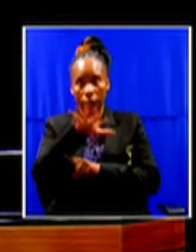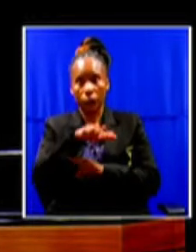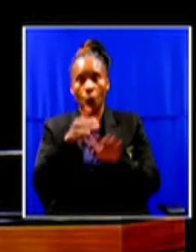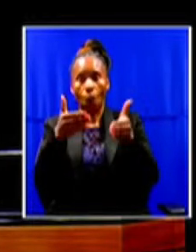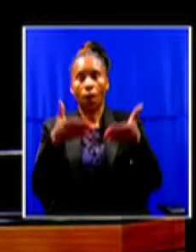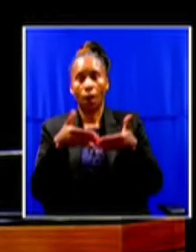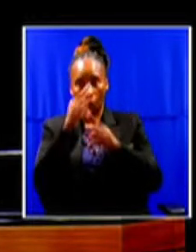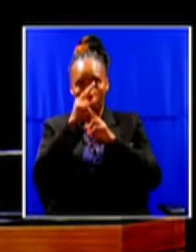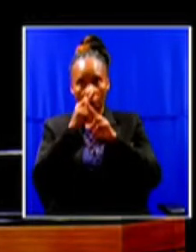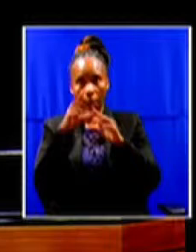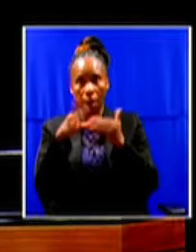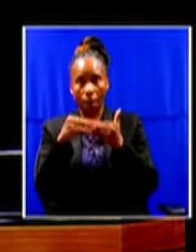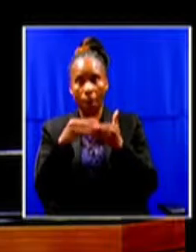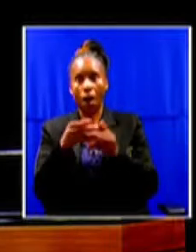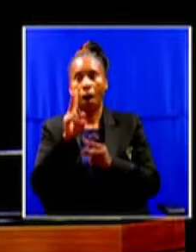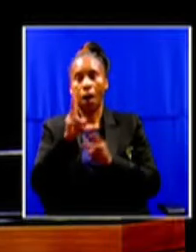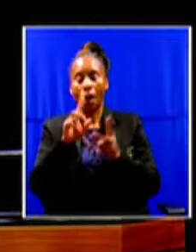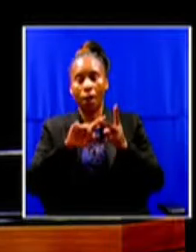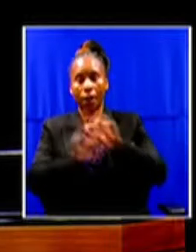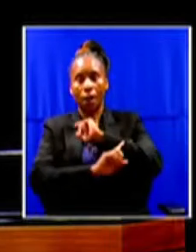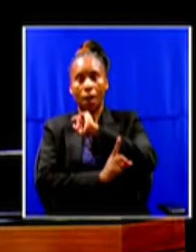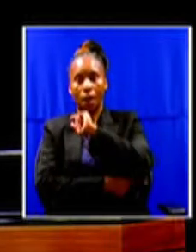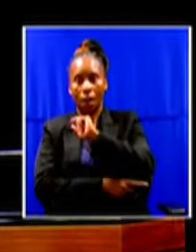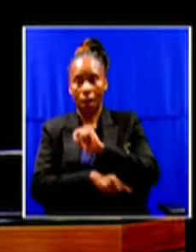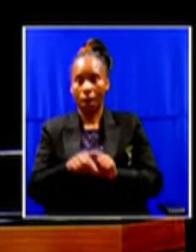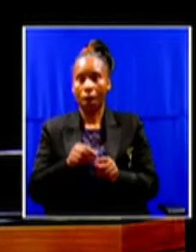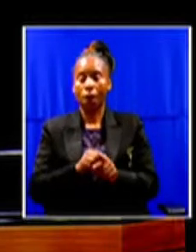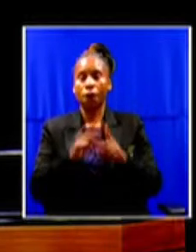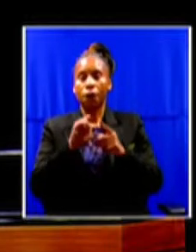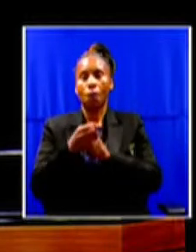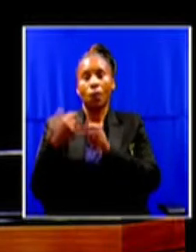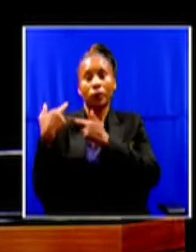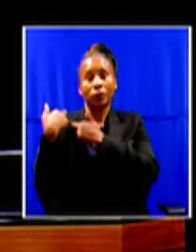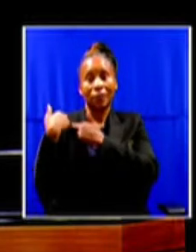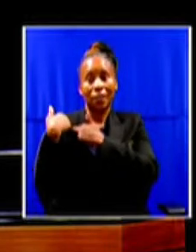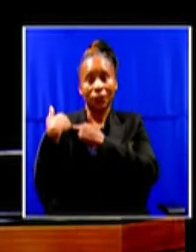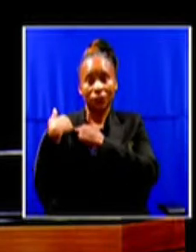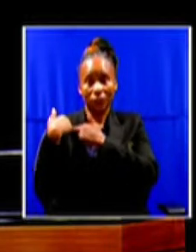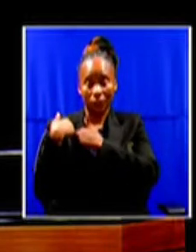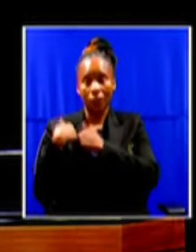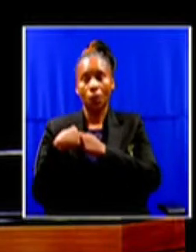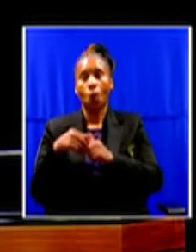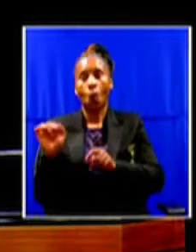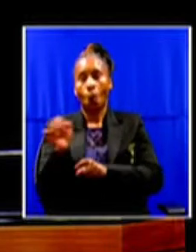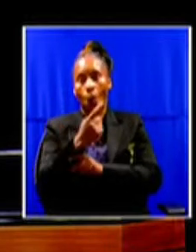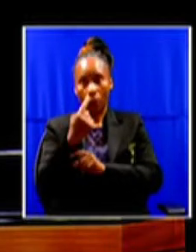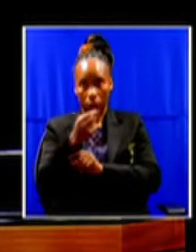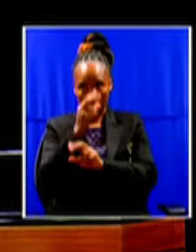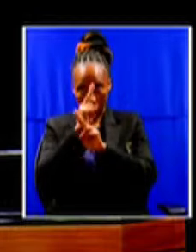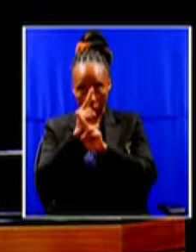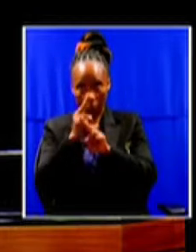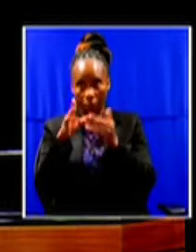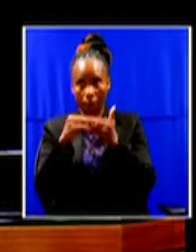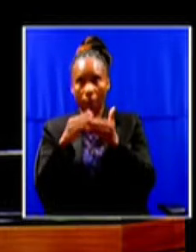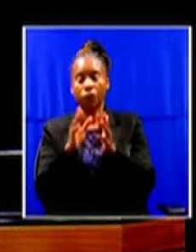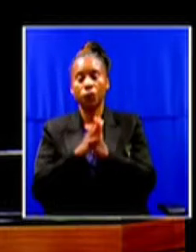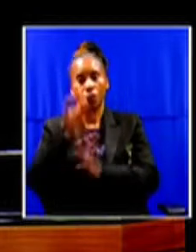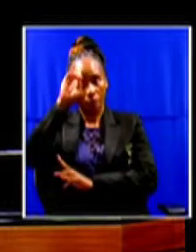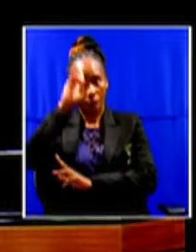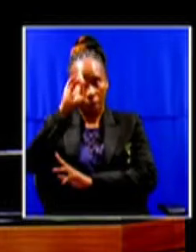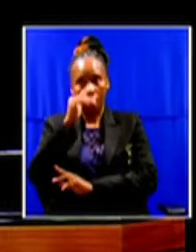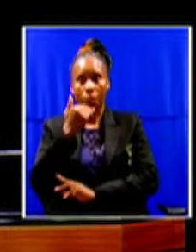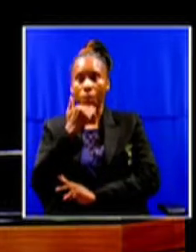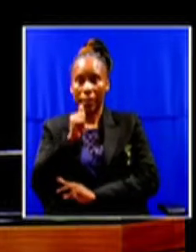Lastly, in the interest of safety, Honorable Members, we remind you once more to please keep